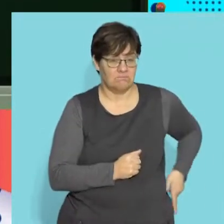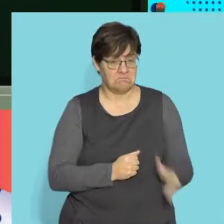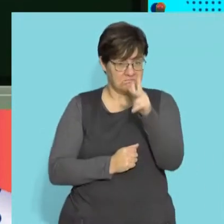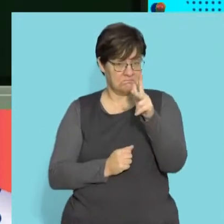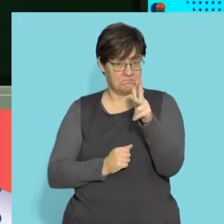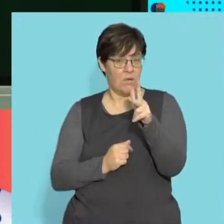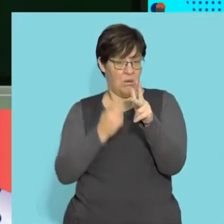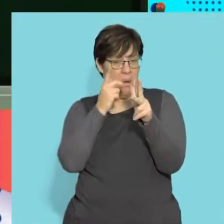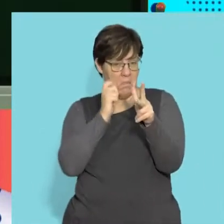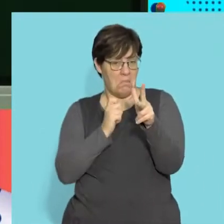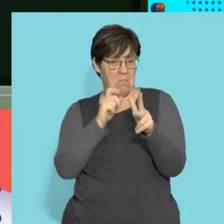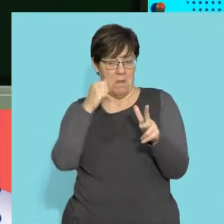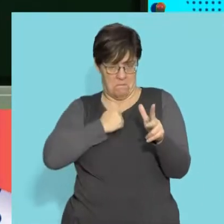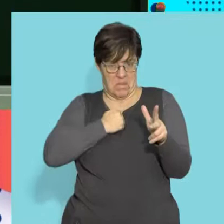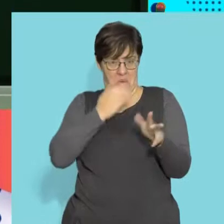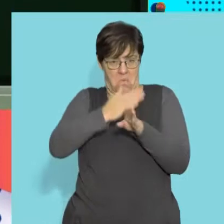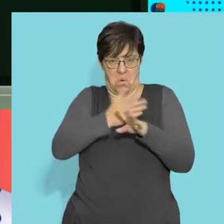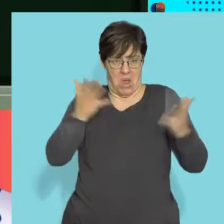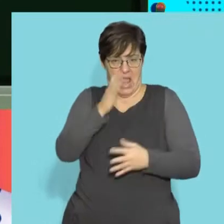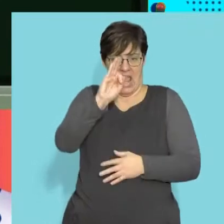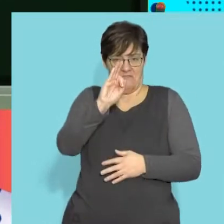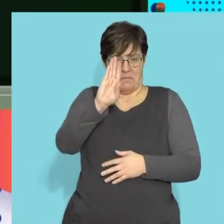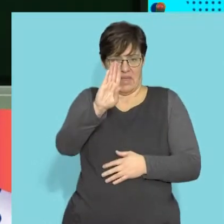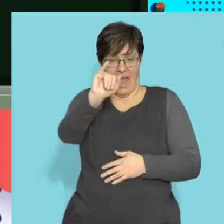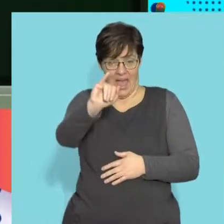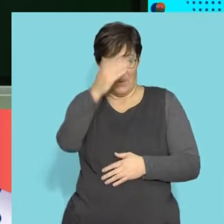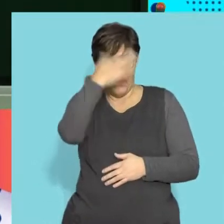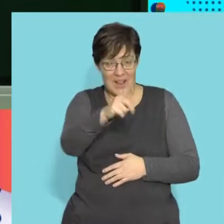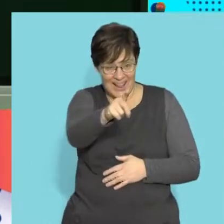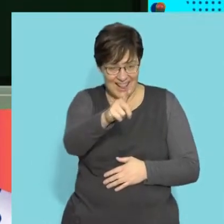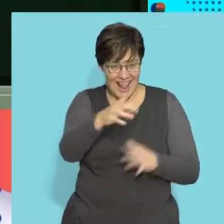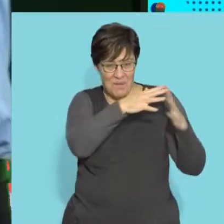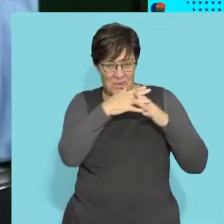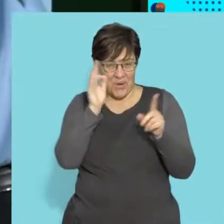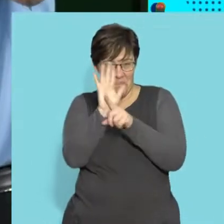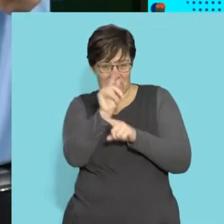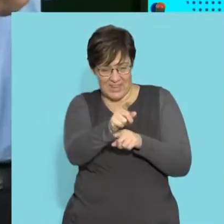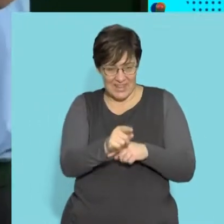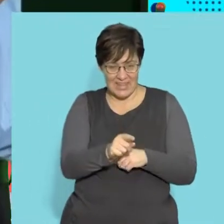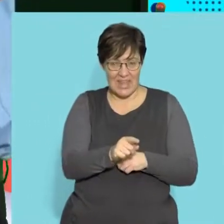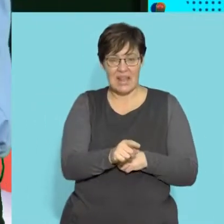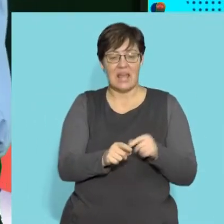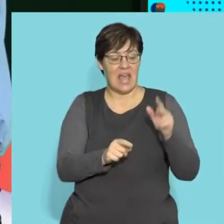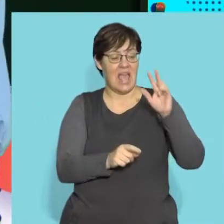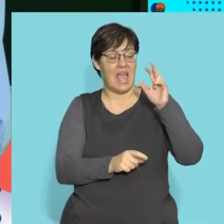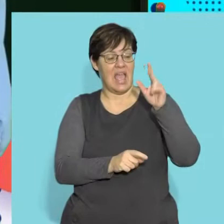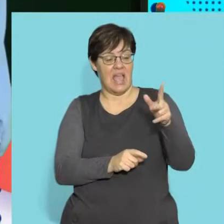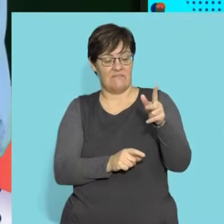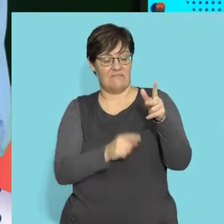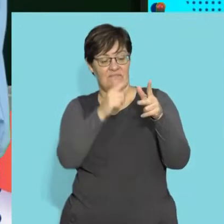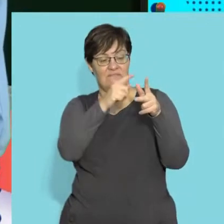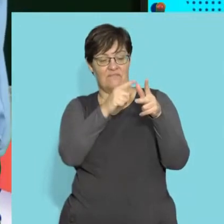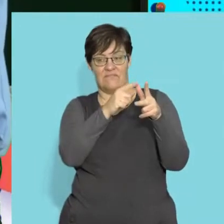thigh, you're in the FBI. Okay, so if we look at it like that, F, B, and